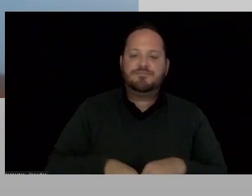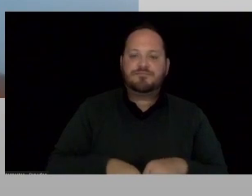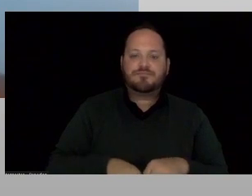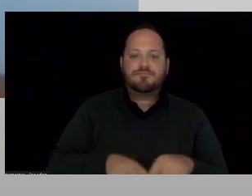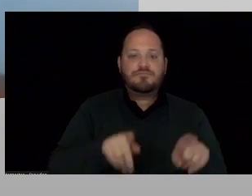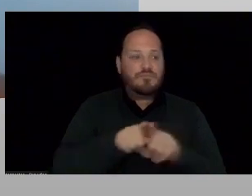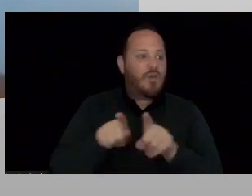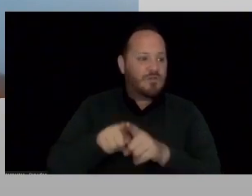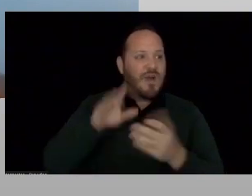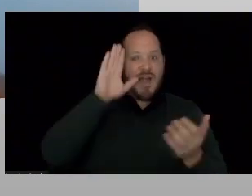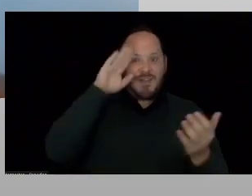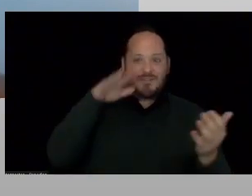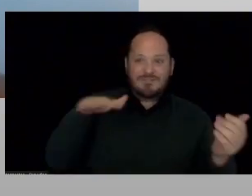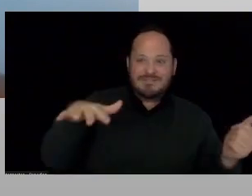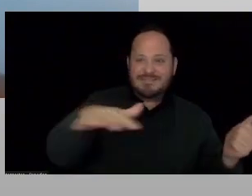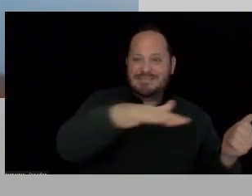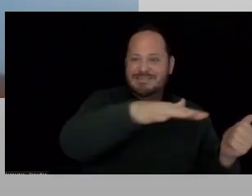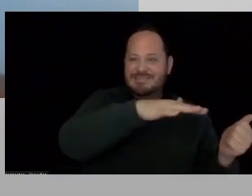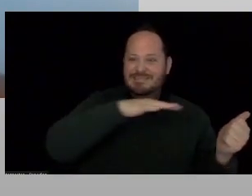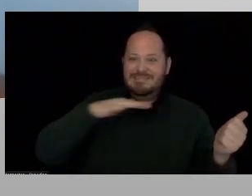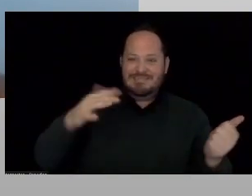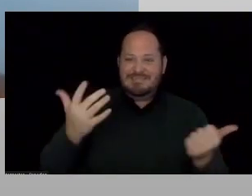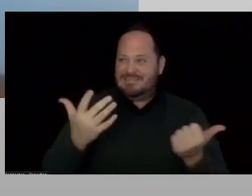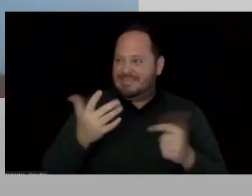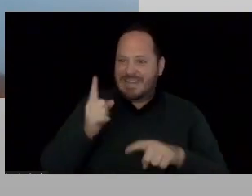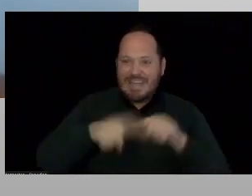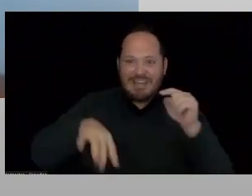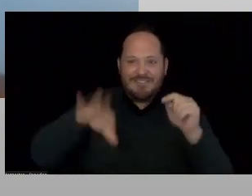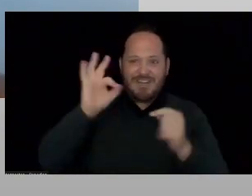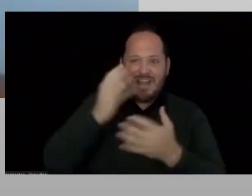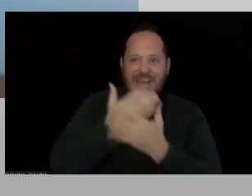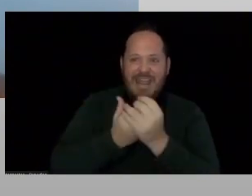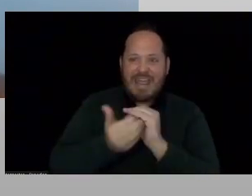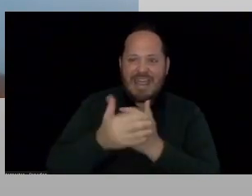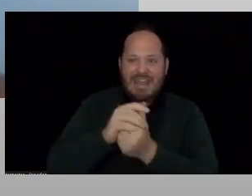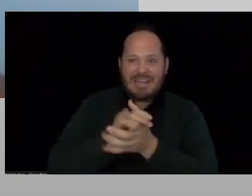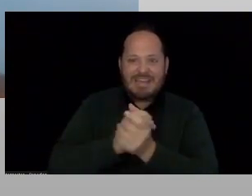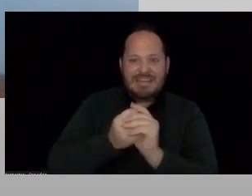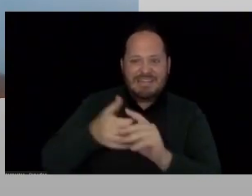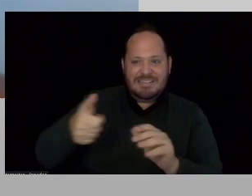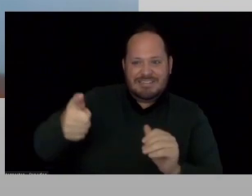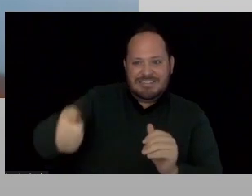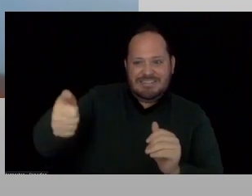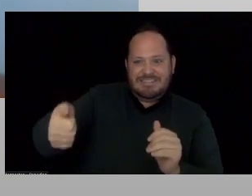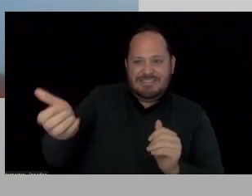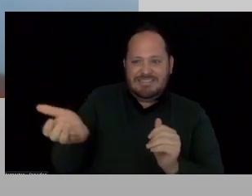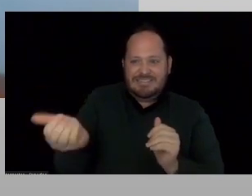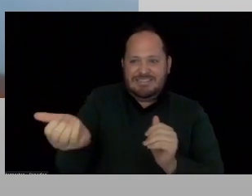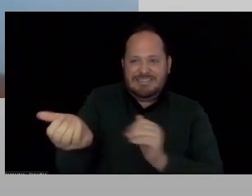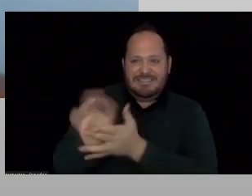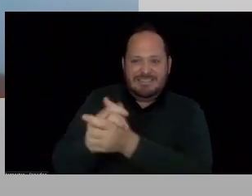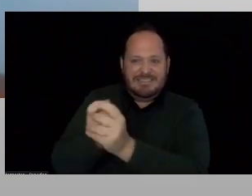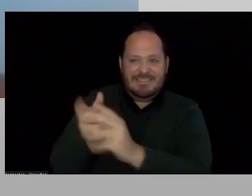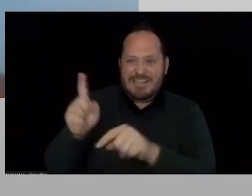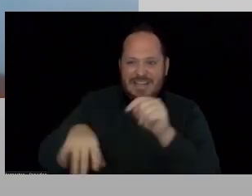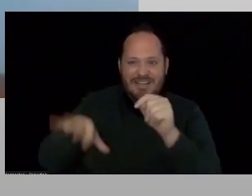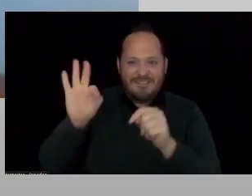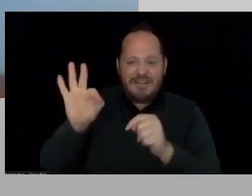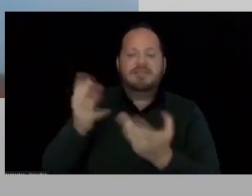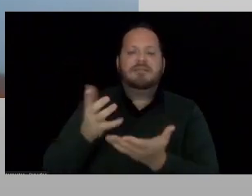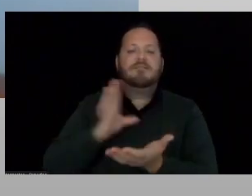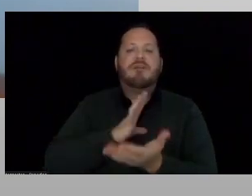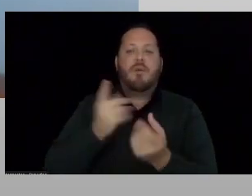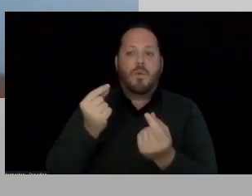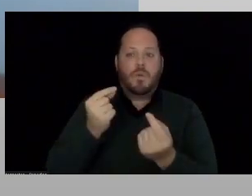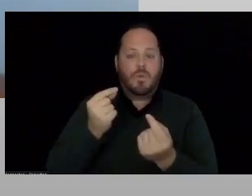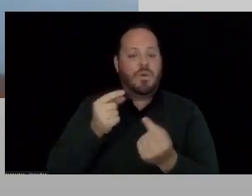hand sanitizer and nobody being able to find it on the shelves and what should they do? And the answer is, if you are in a building with